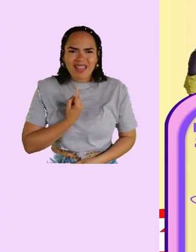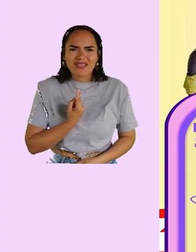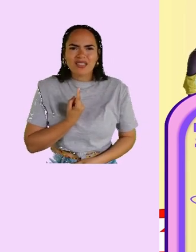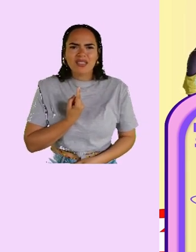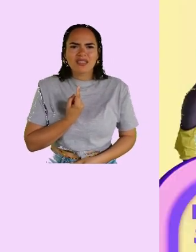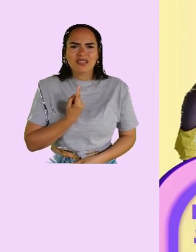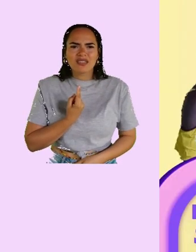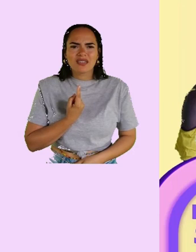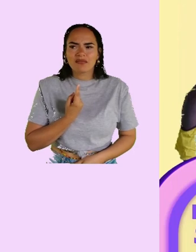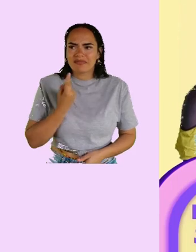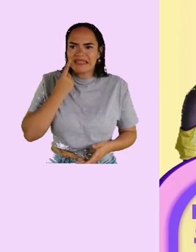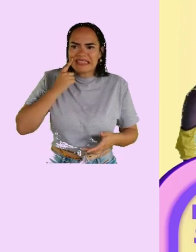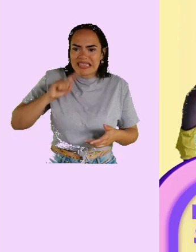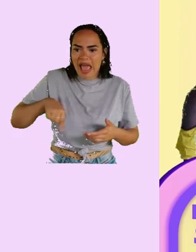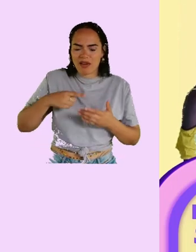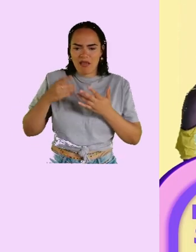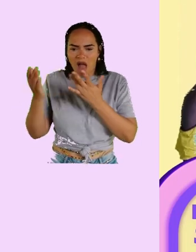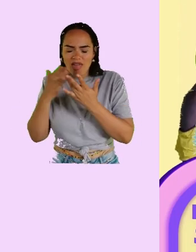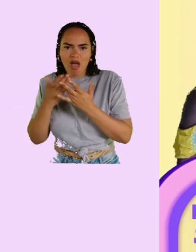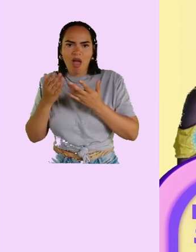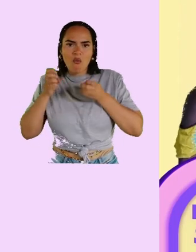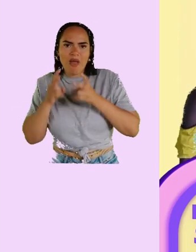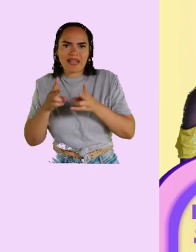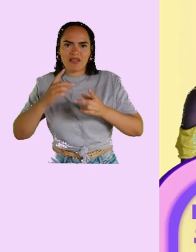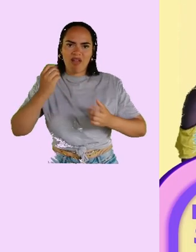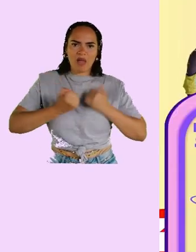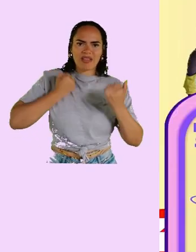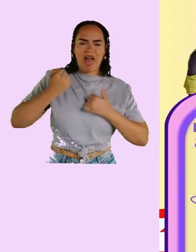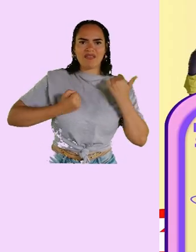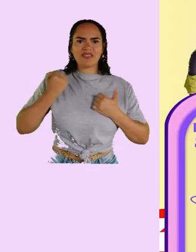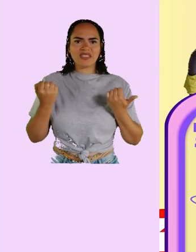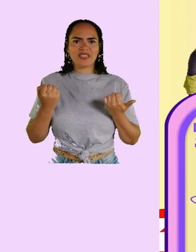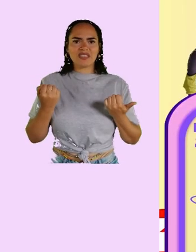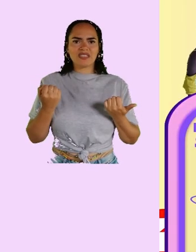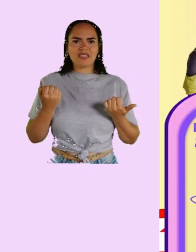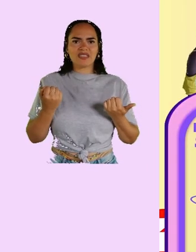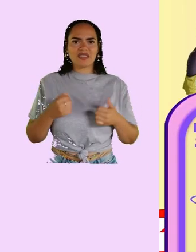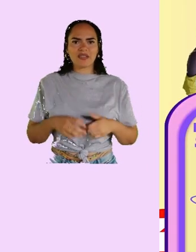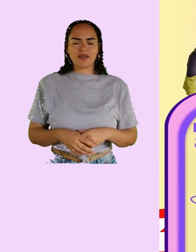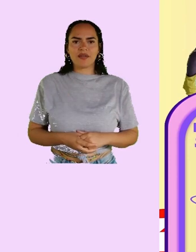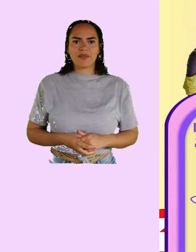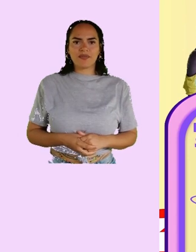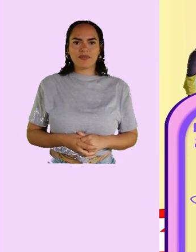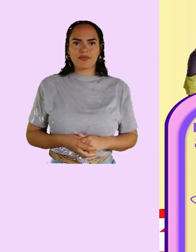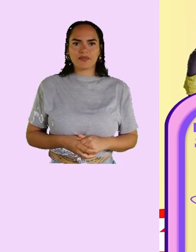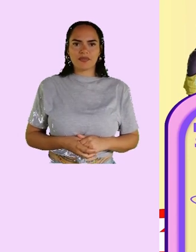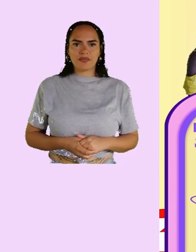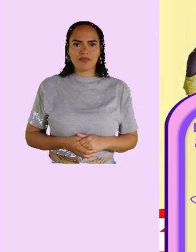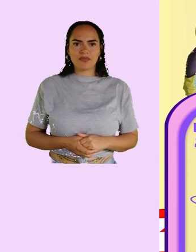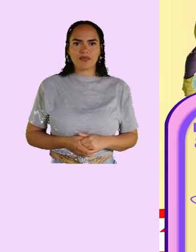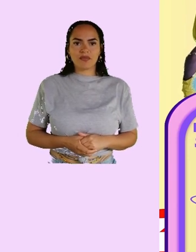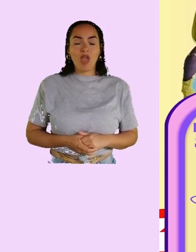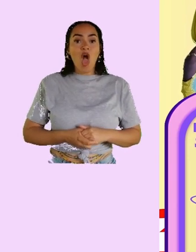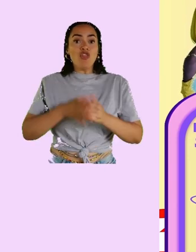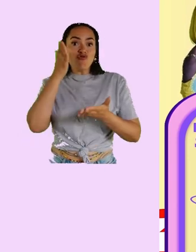Denying the other versions of ourselves their humanity? This isn't you, Samiir. The real Samiir doesn't get angry. The